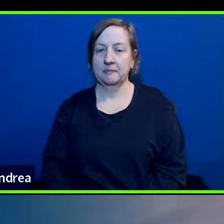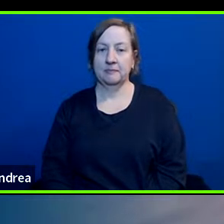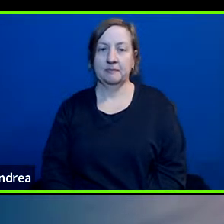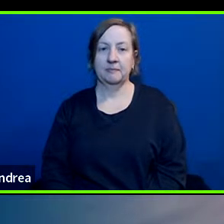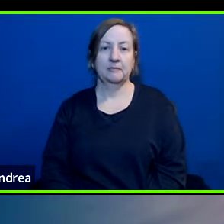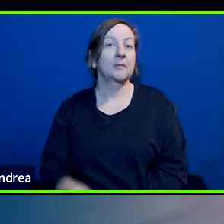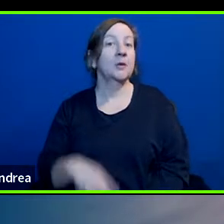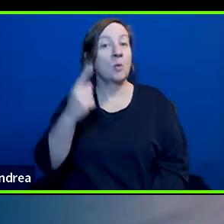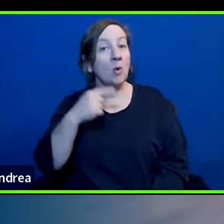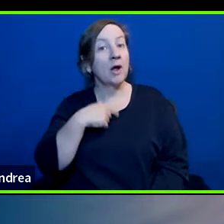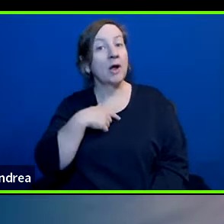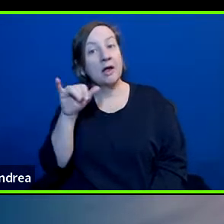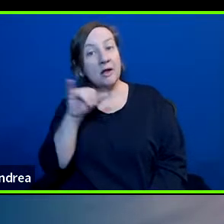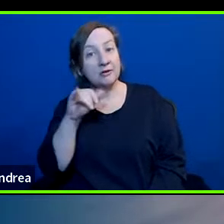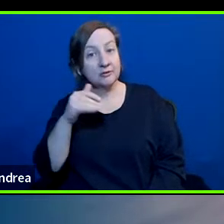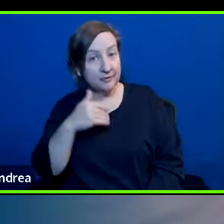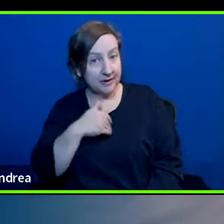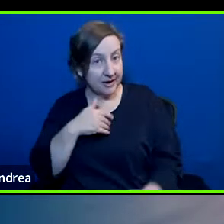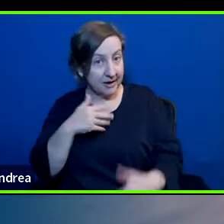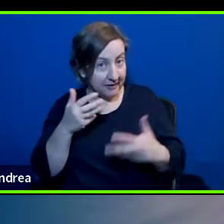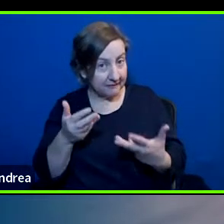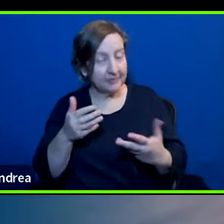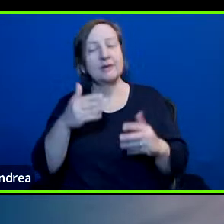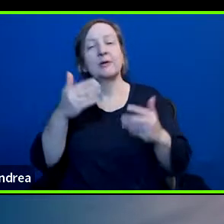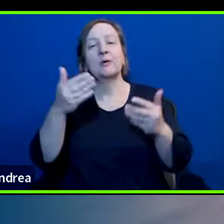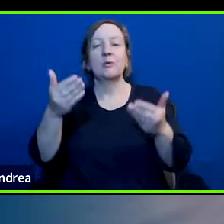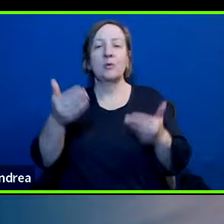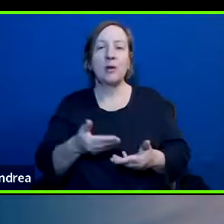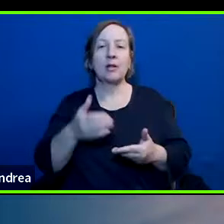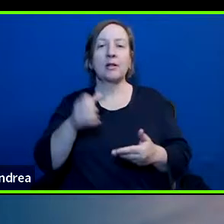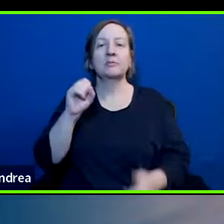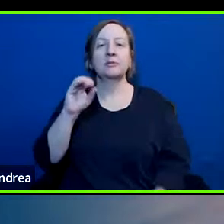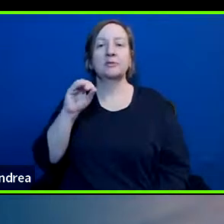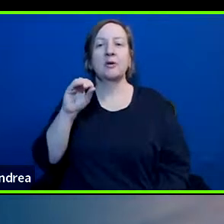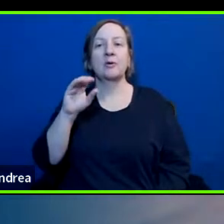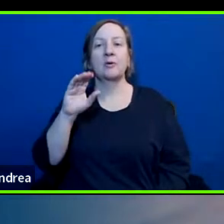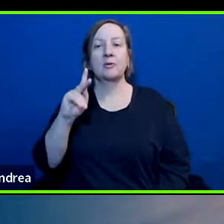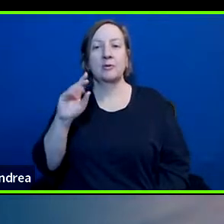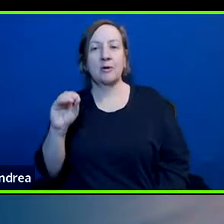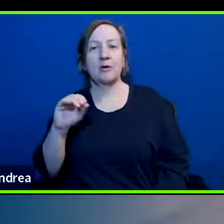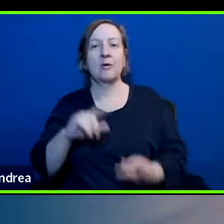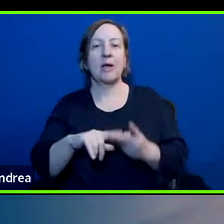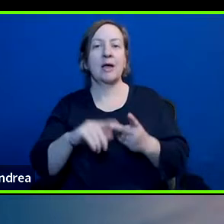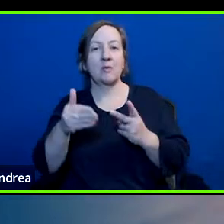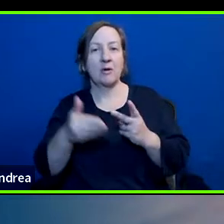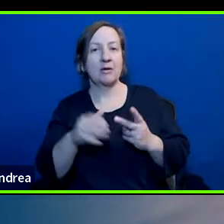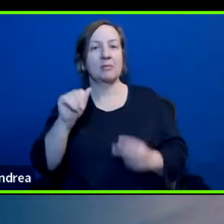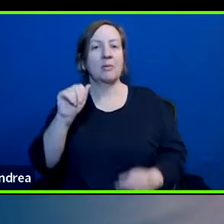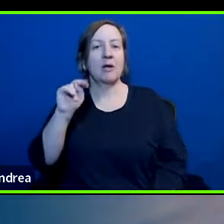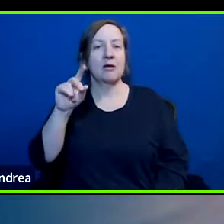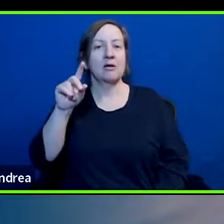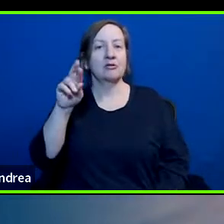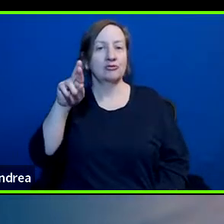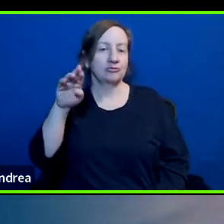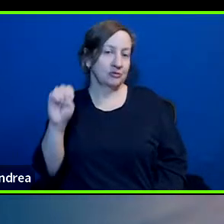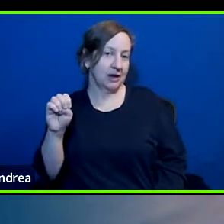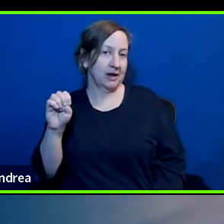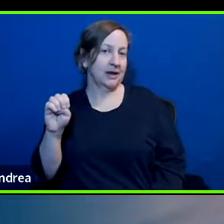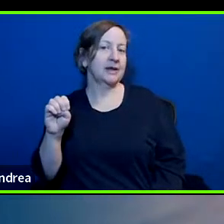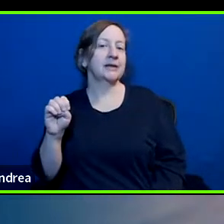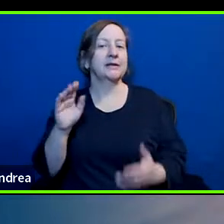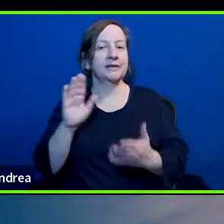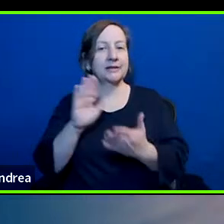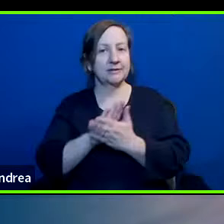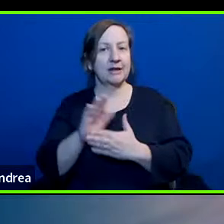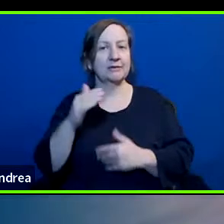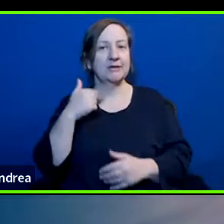Well, one that I also have is welcome Soko and welcome Andre. So it's good to have